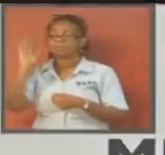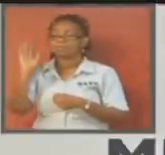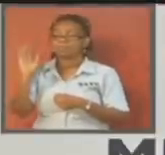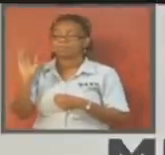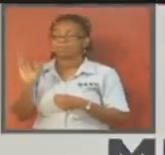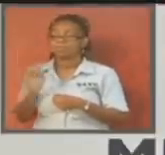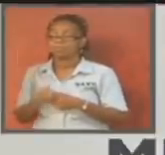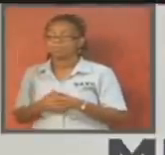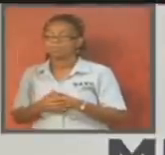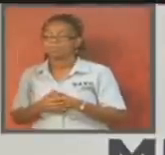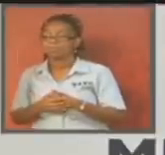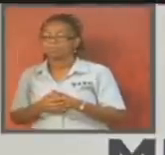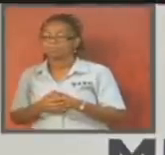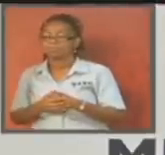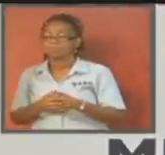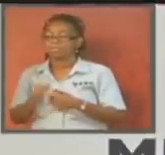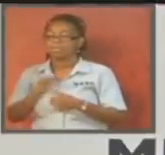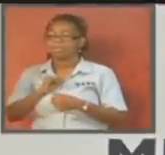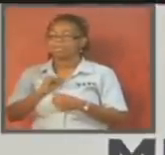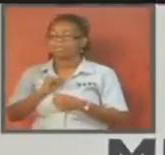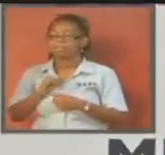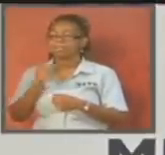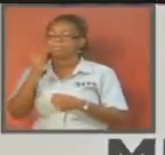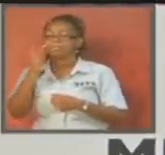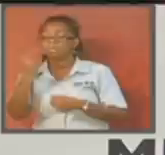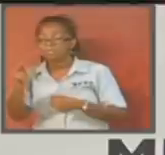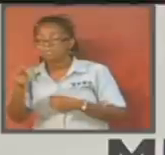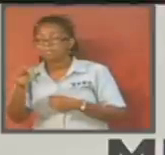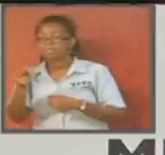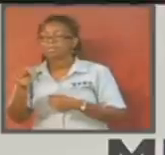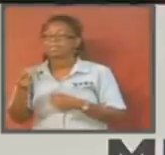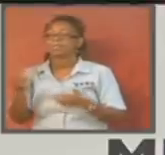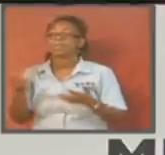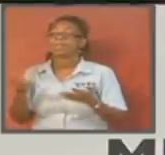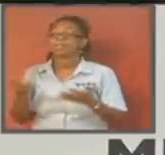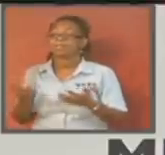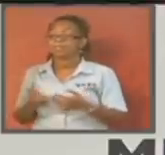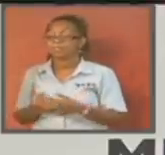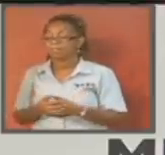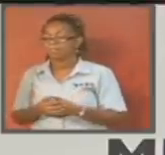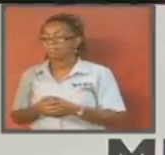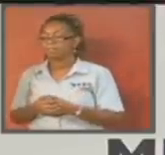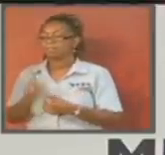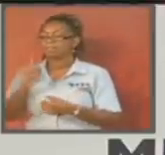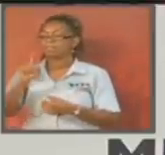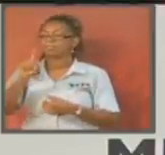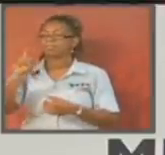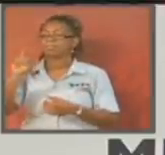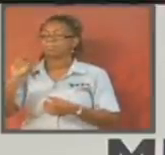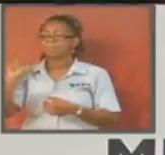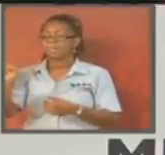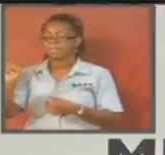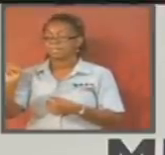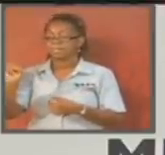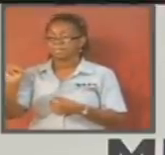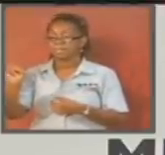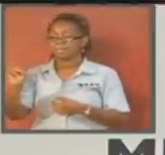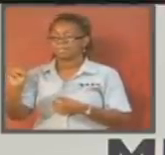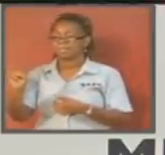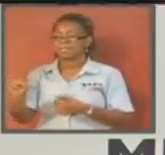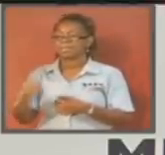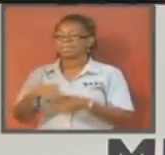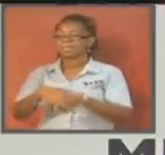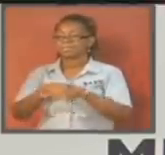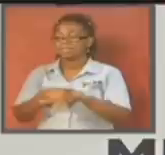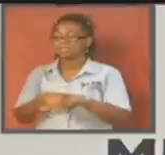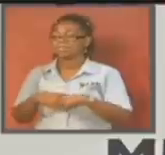seeing what I have seen out in the public domain, that I believe the 100 million was pledged to the COVAX facility, if I'm not mistaken,